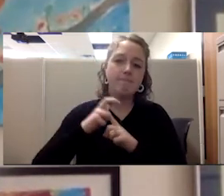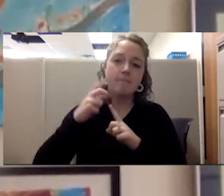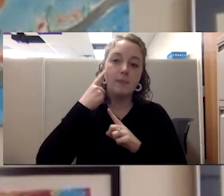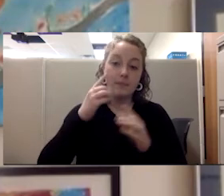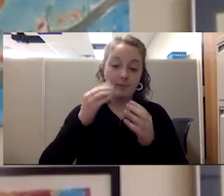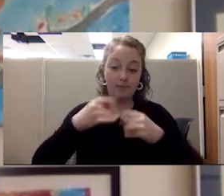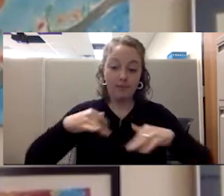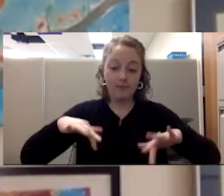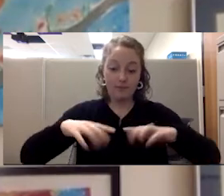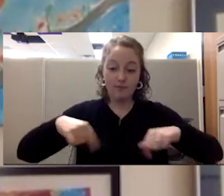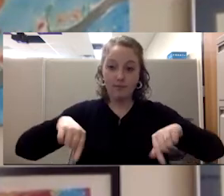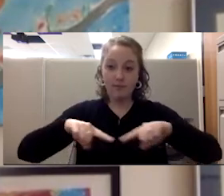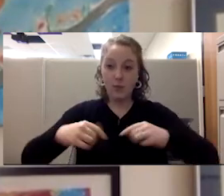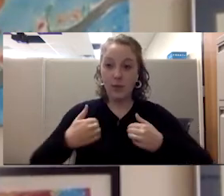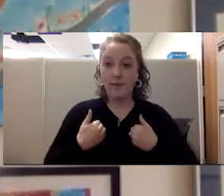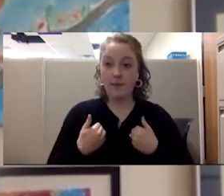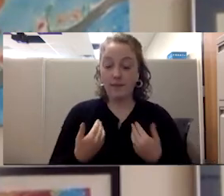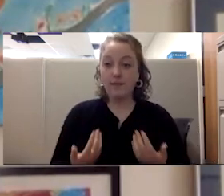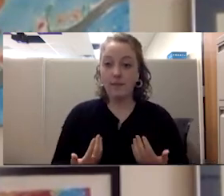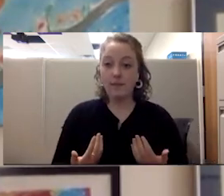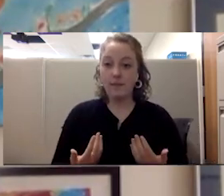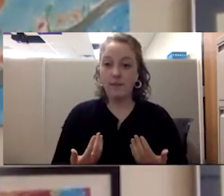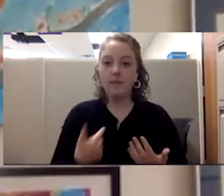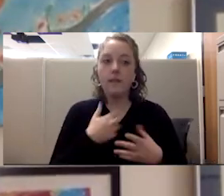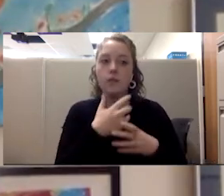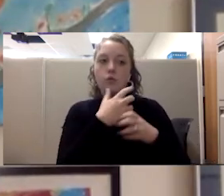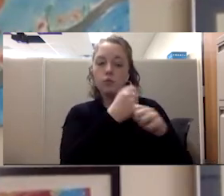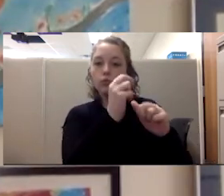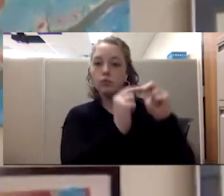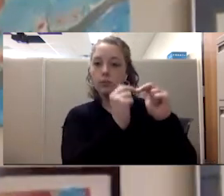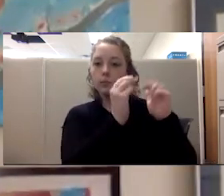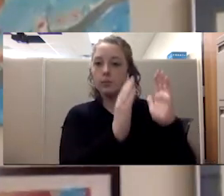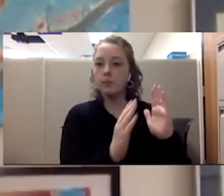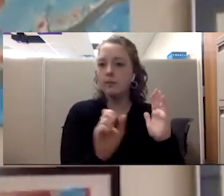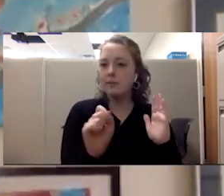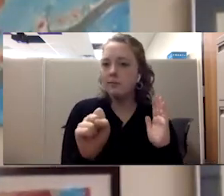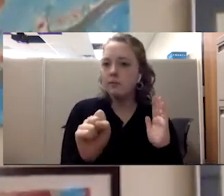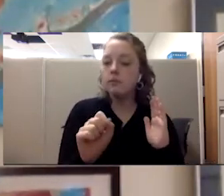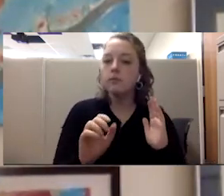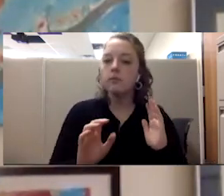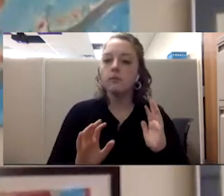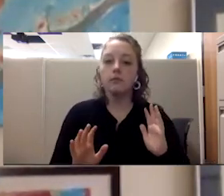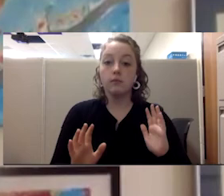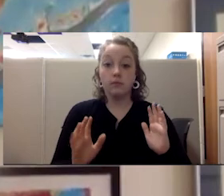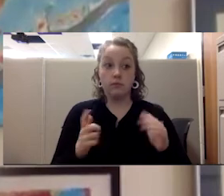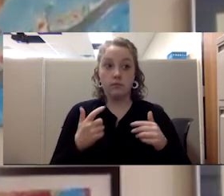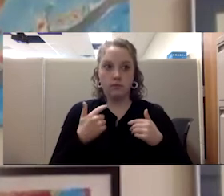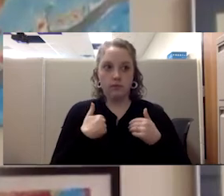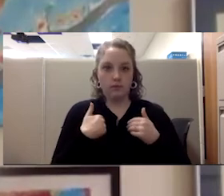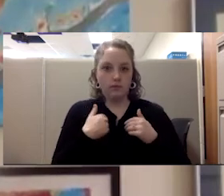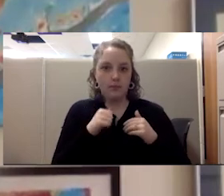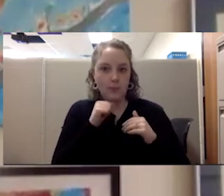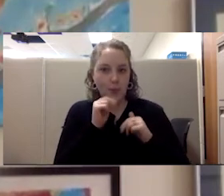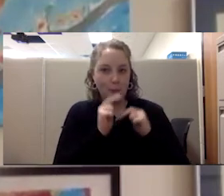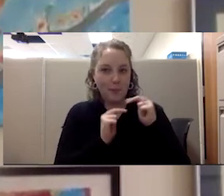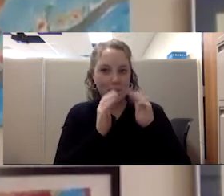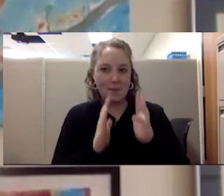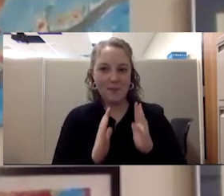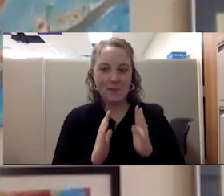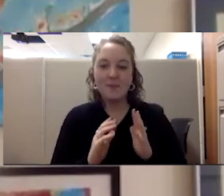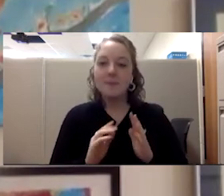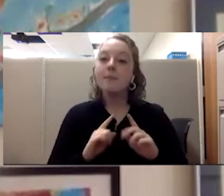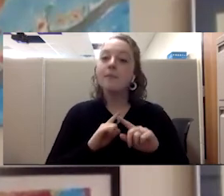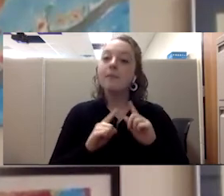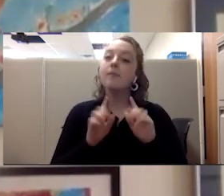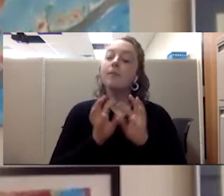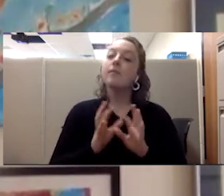So I trust the architects, but I think to really, and I'm certainly not one, to really look to make